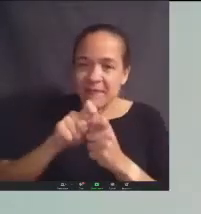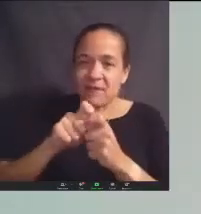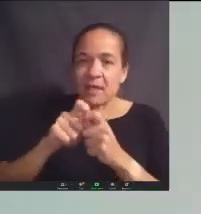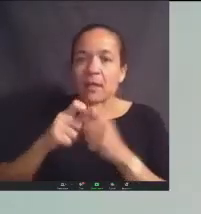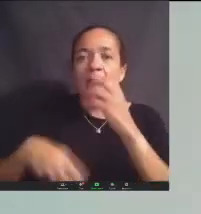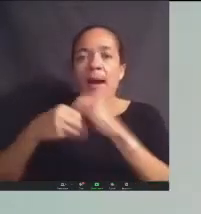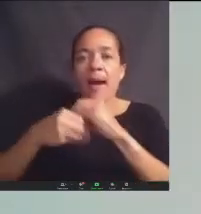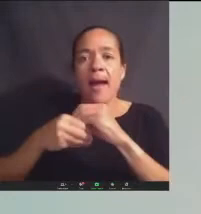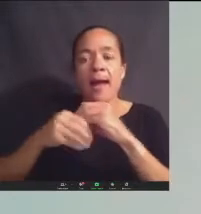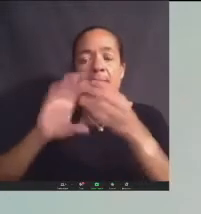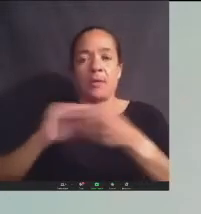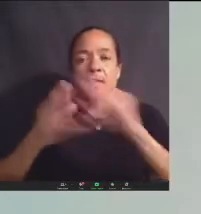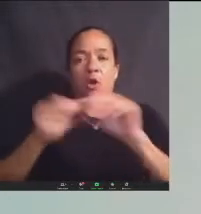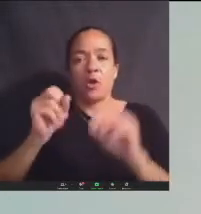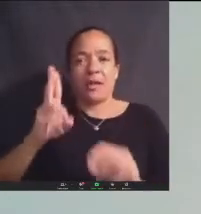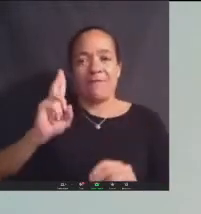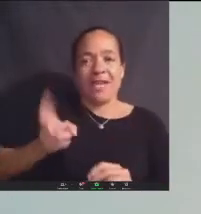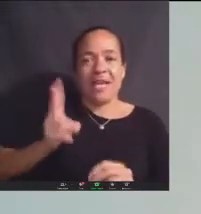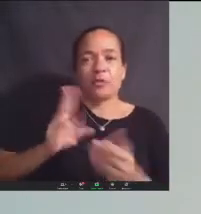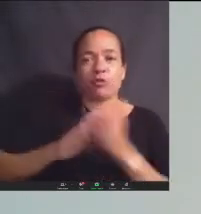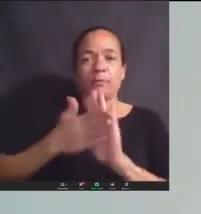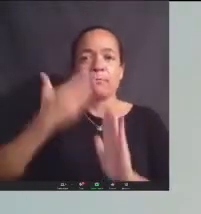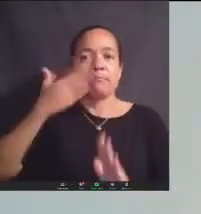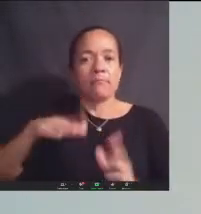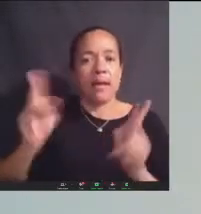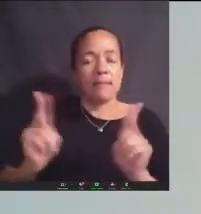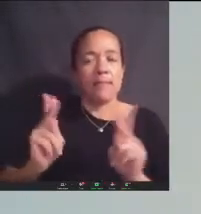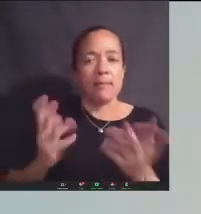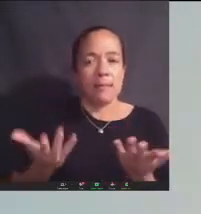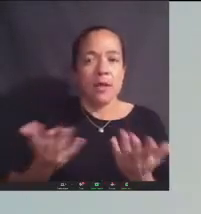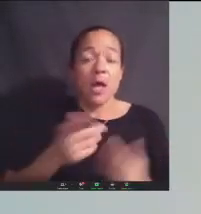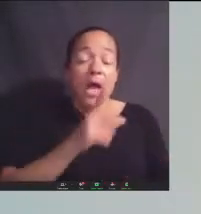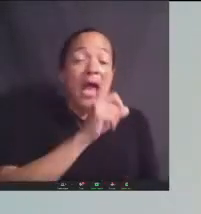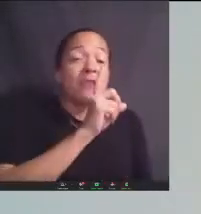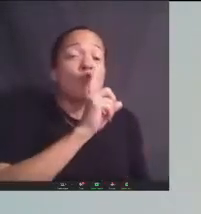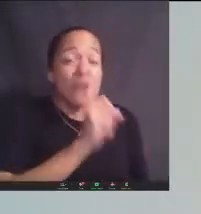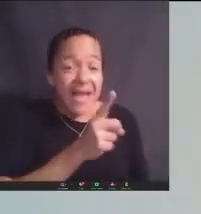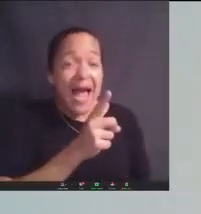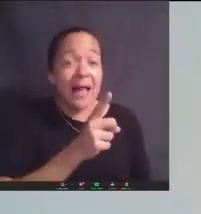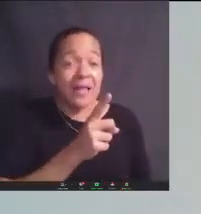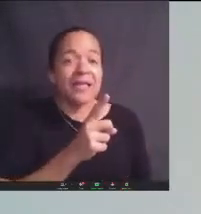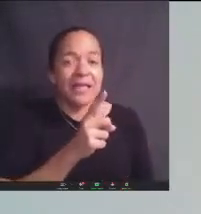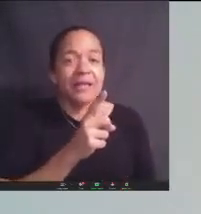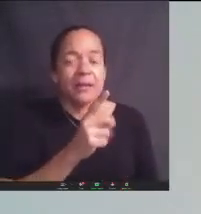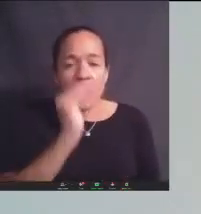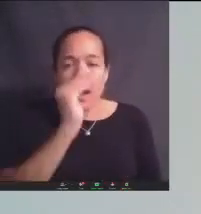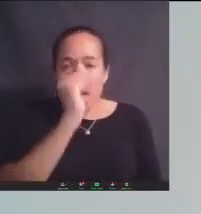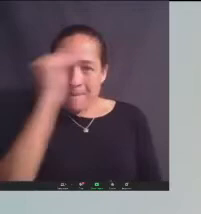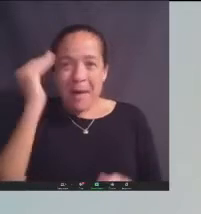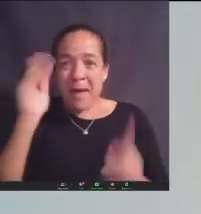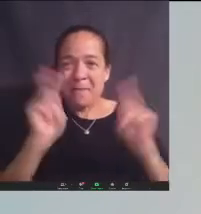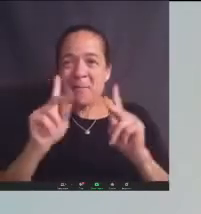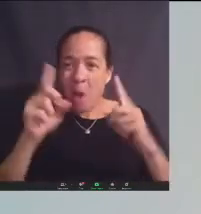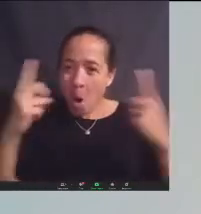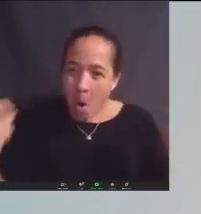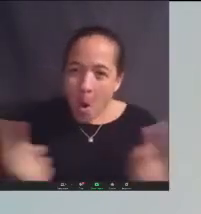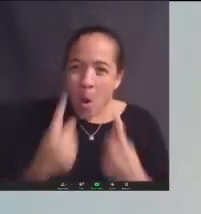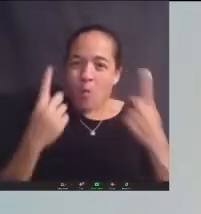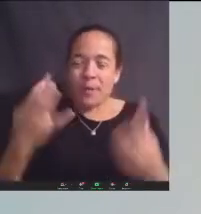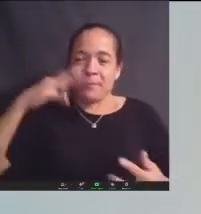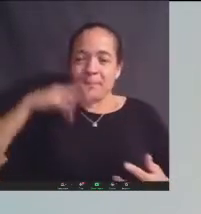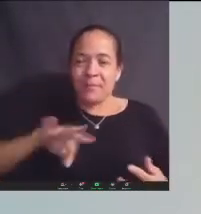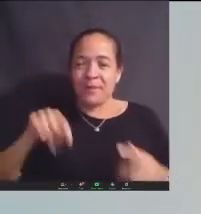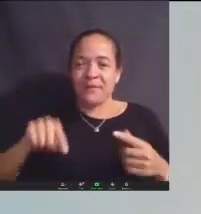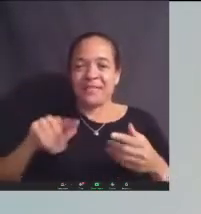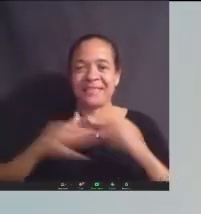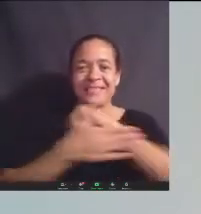here. In reality, Black people have always been assets to this country, literally arrived to these shores as assets, on